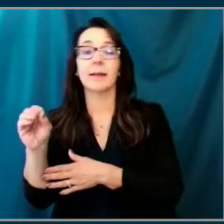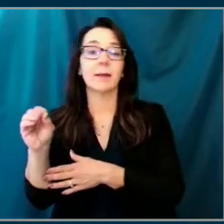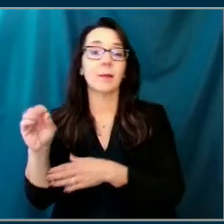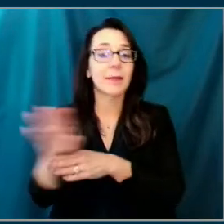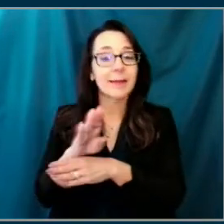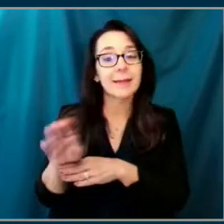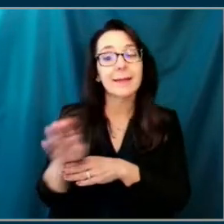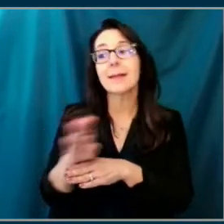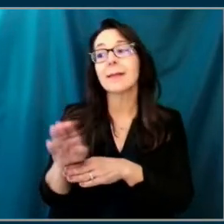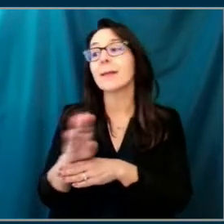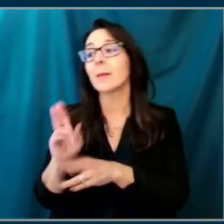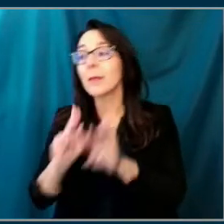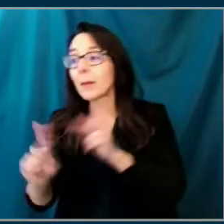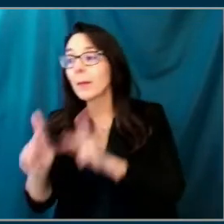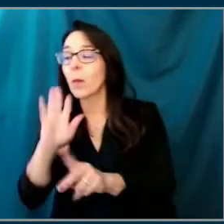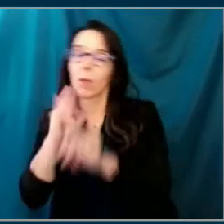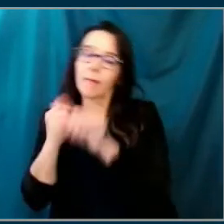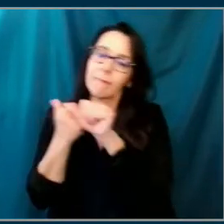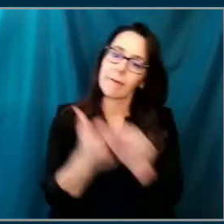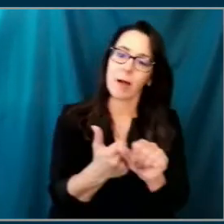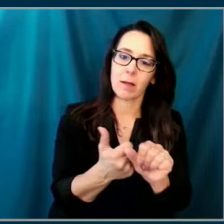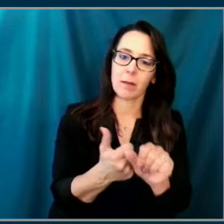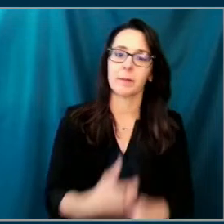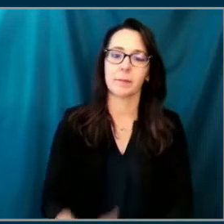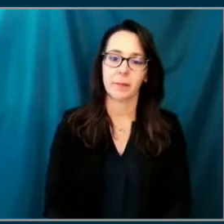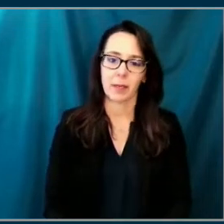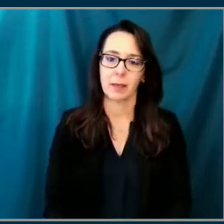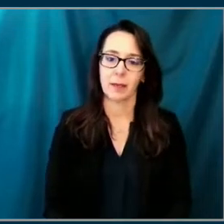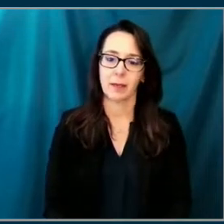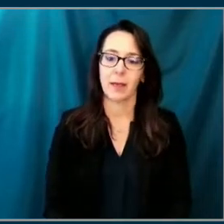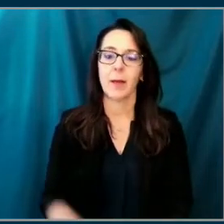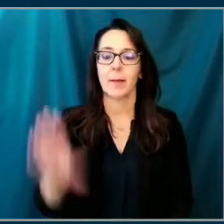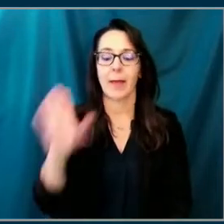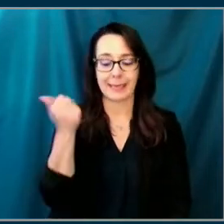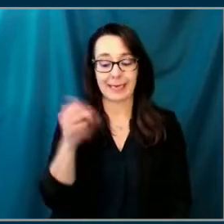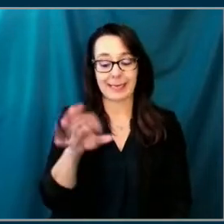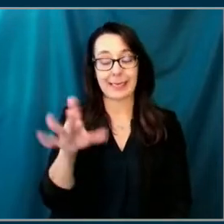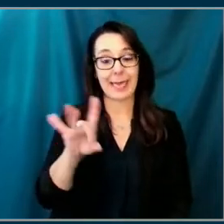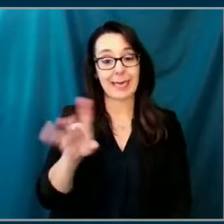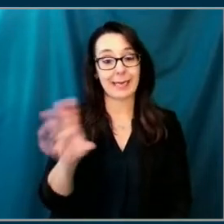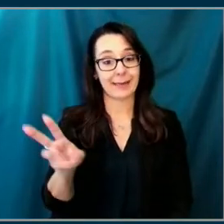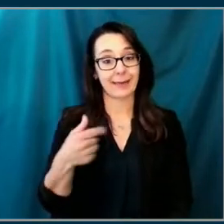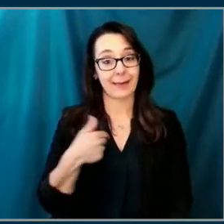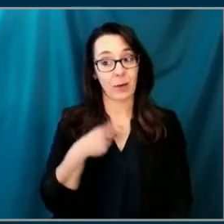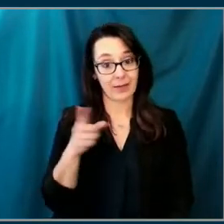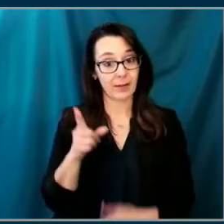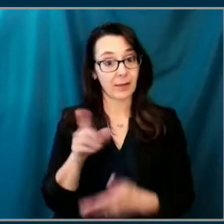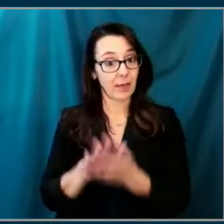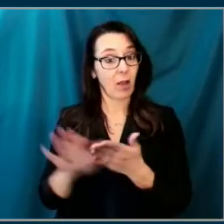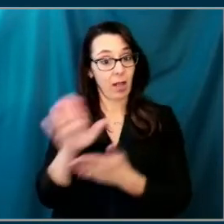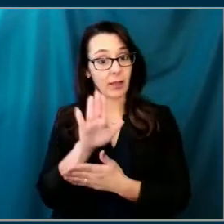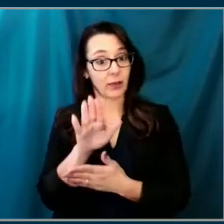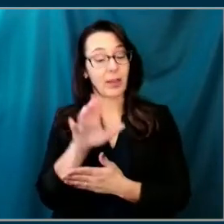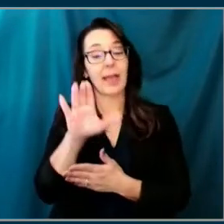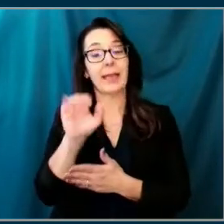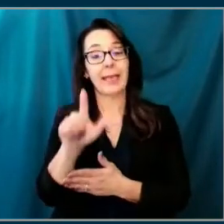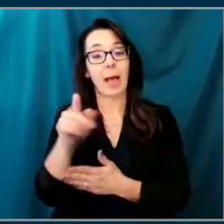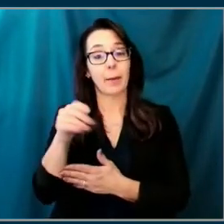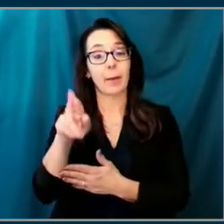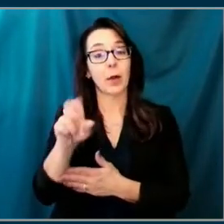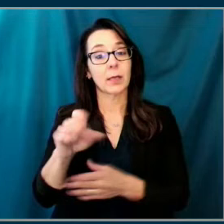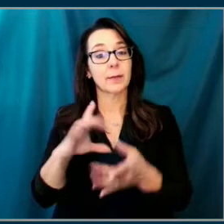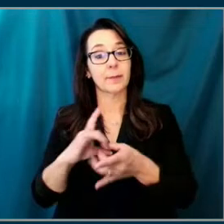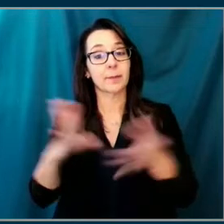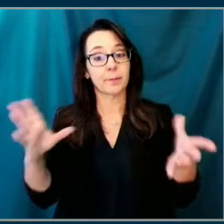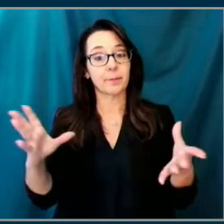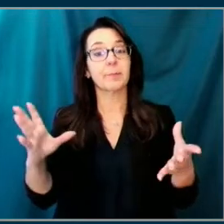follow. Back in 1986, when I was in college, CalPERS divested from companies doing business with South